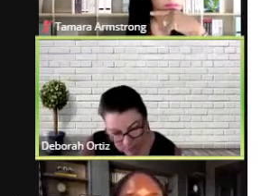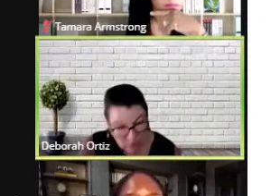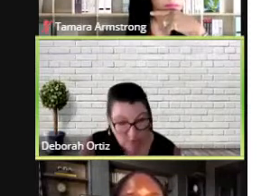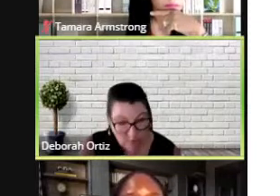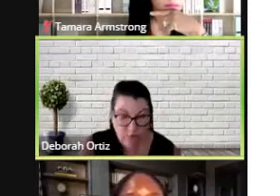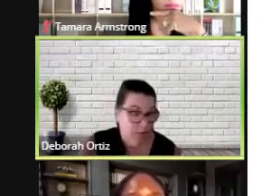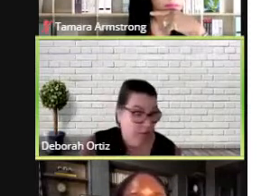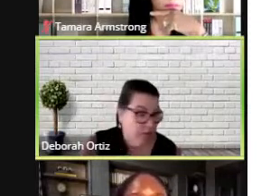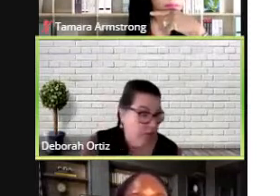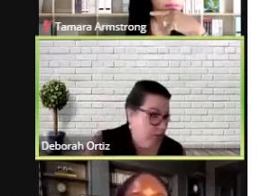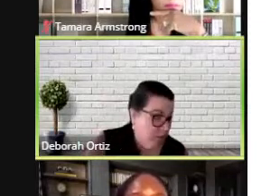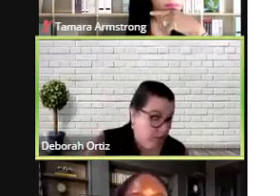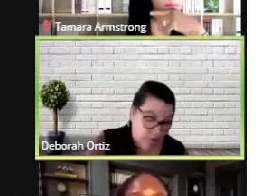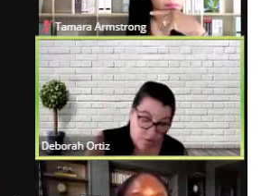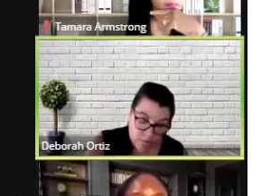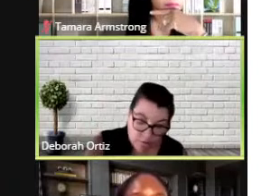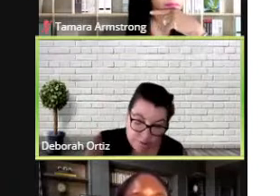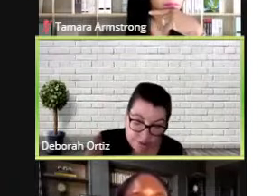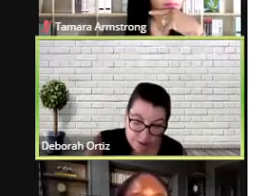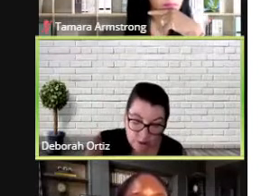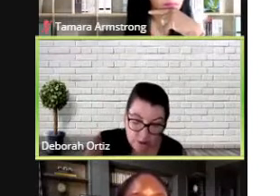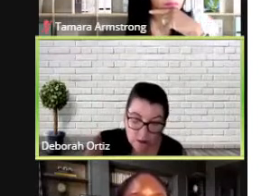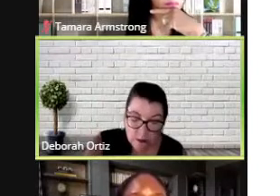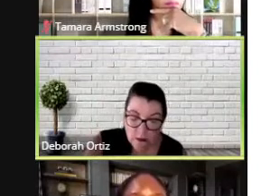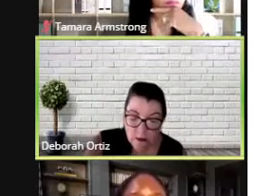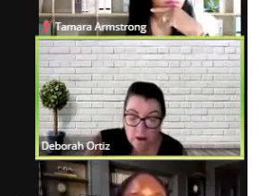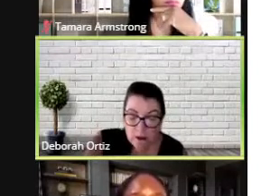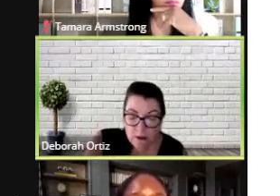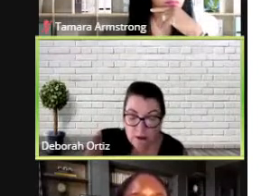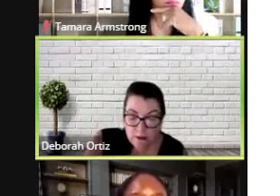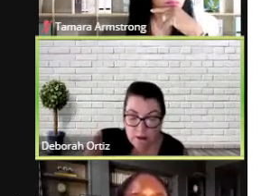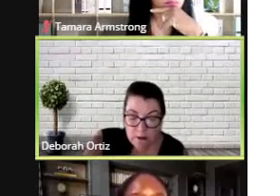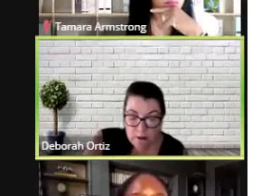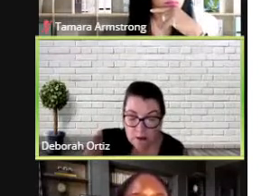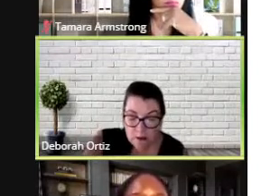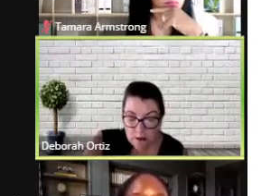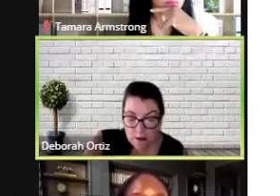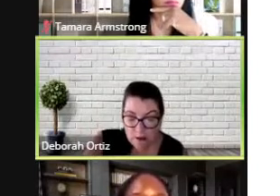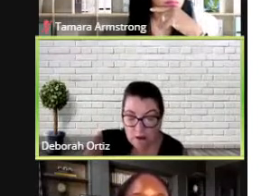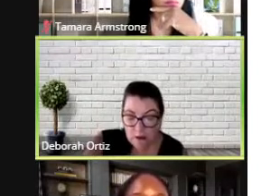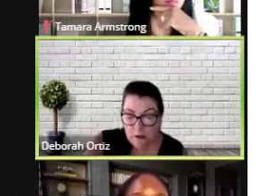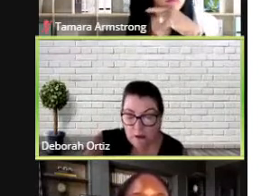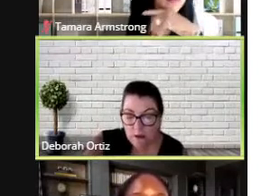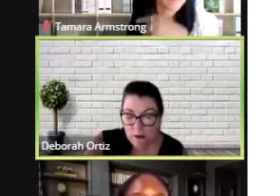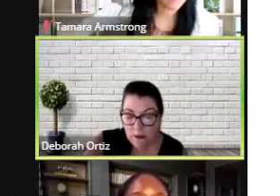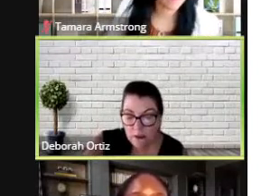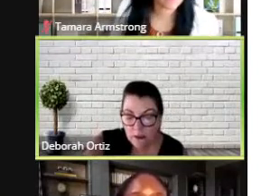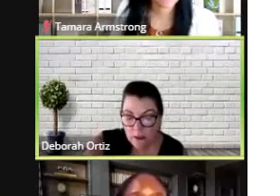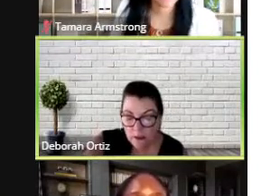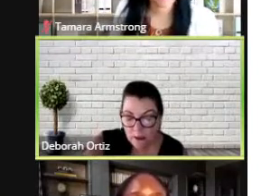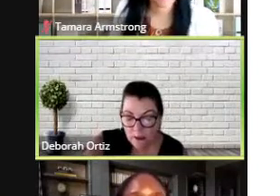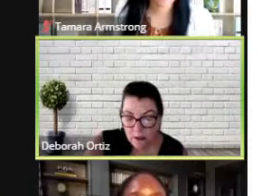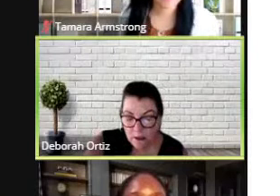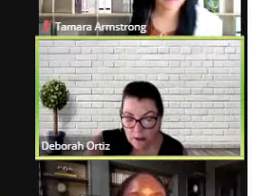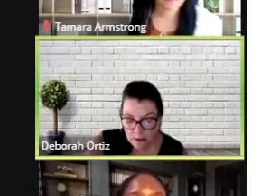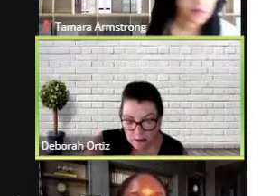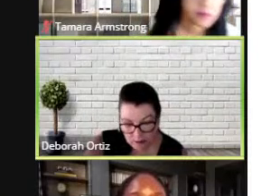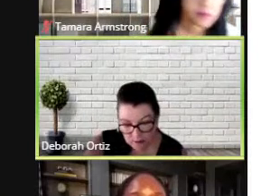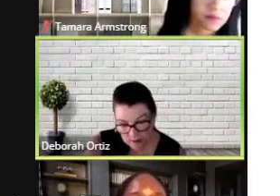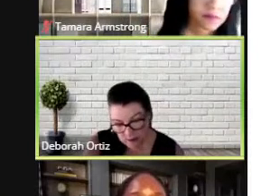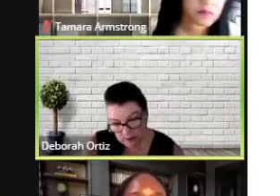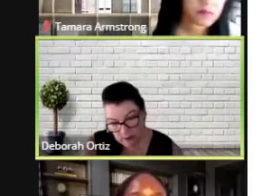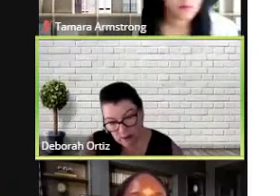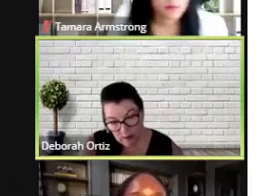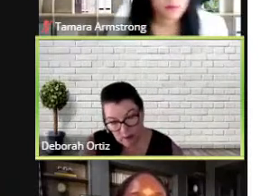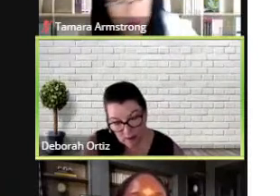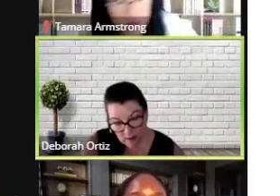11 systems reporting in. I personally spent 10 years in healthcare. I've looked at the numbers and they're falsified. The Lancet